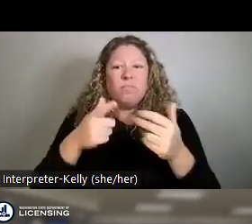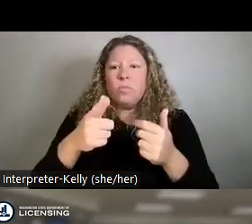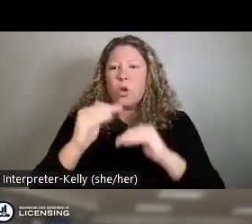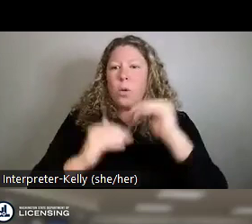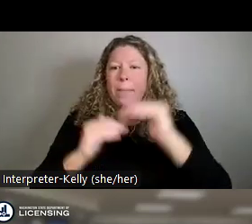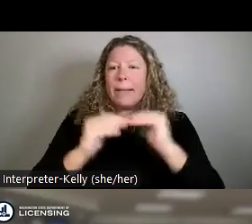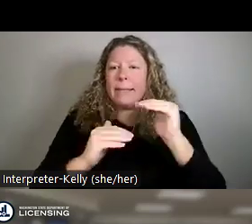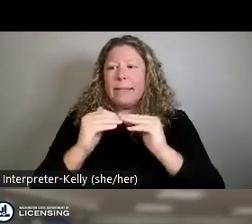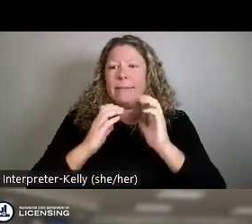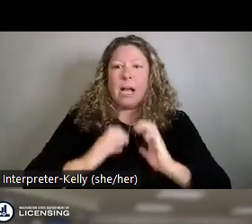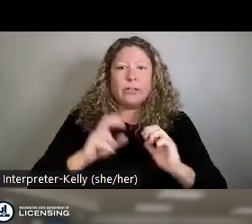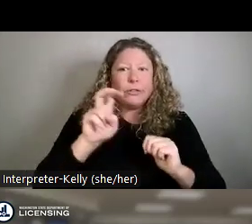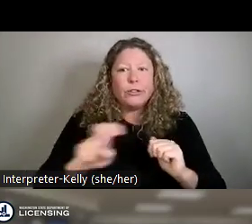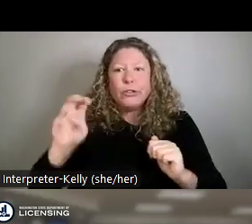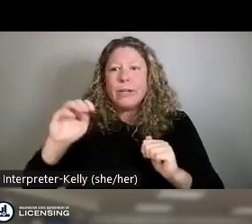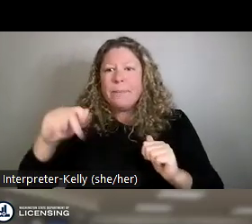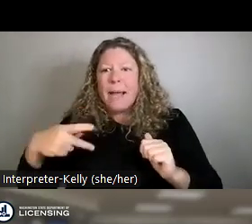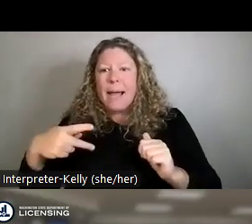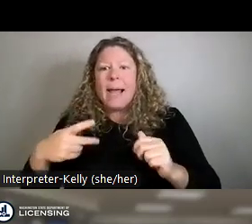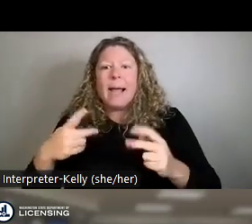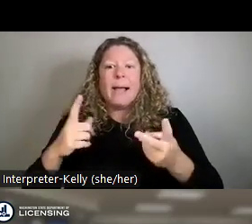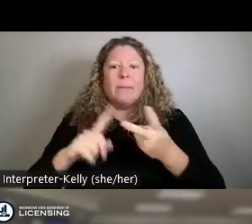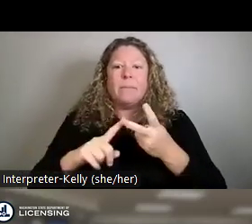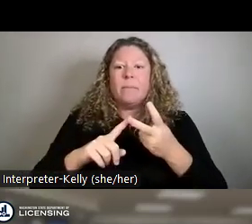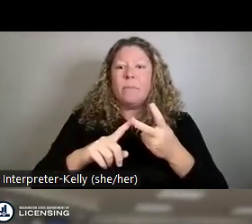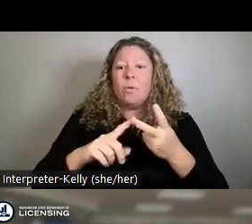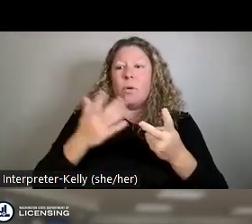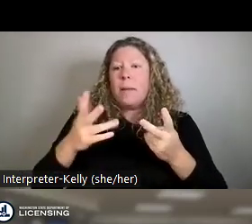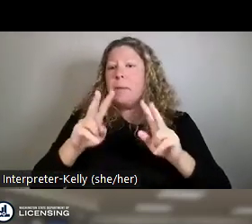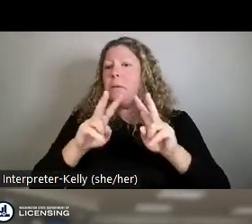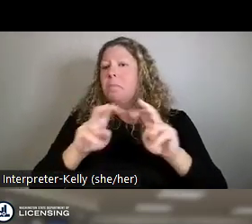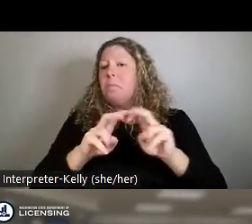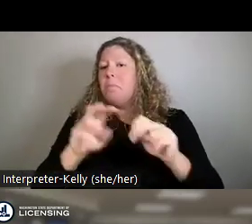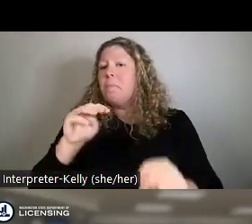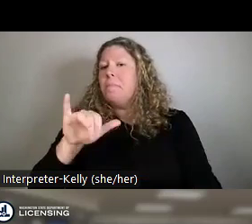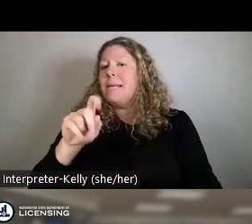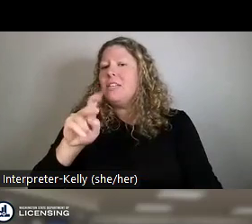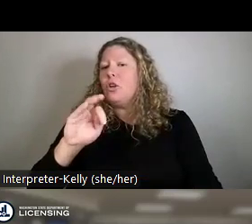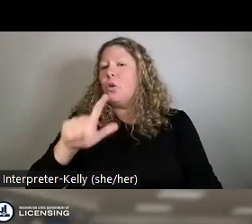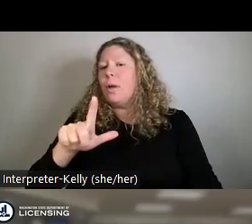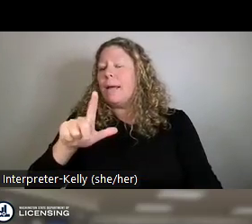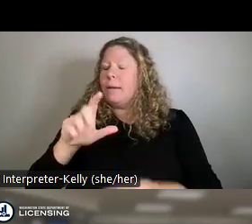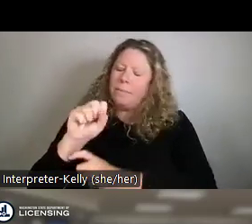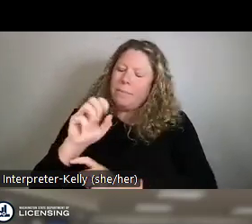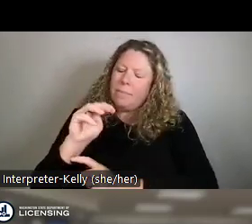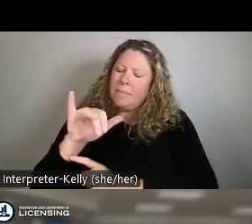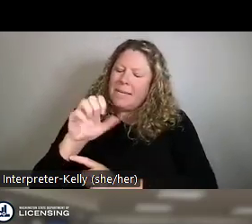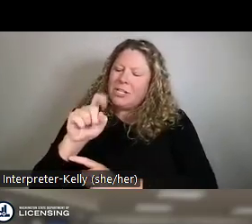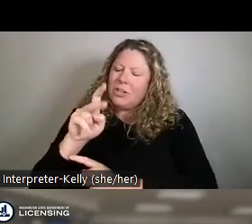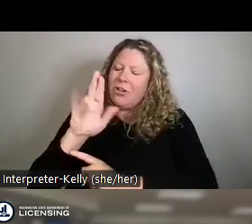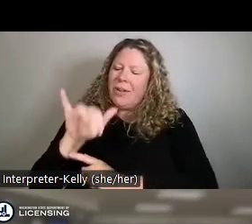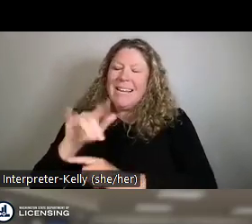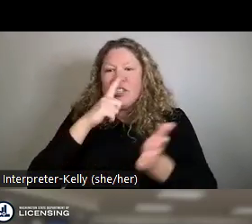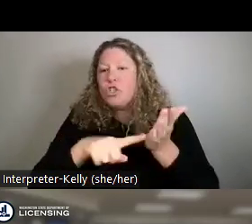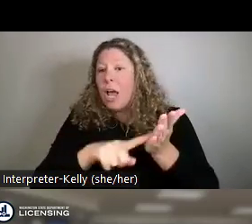map or mystery shopping your own organization services, or simply asking some of your customers what their experience was like